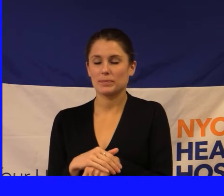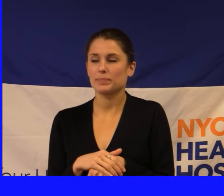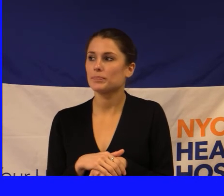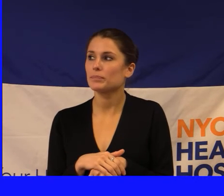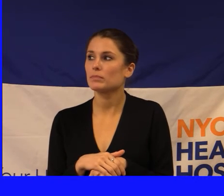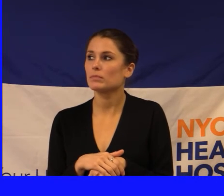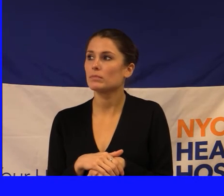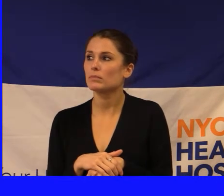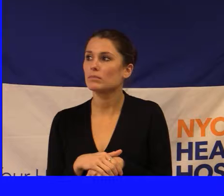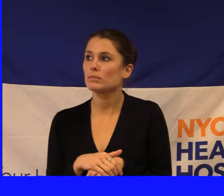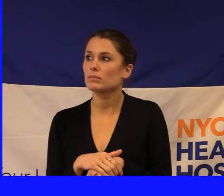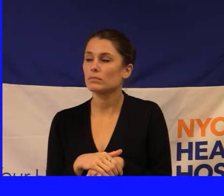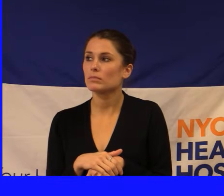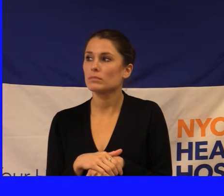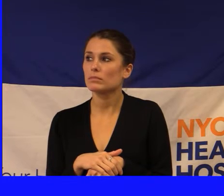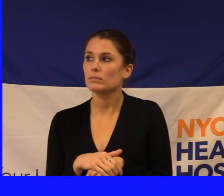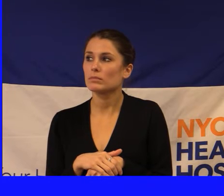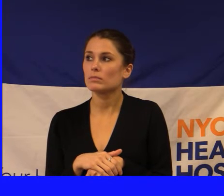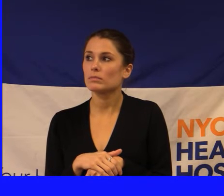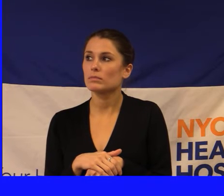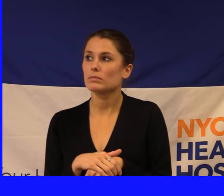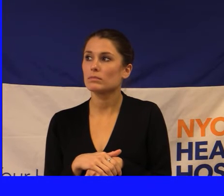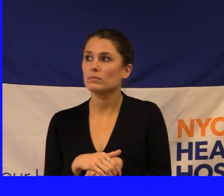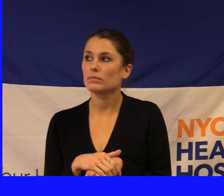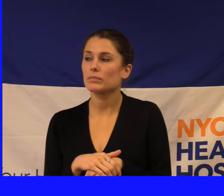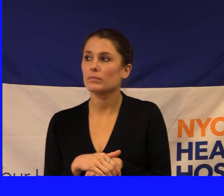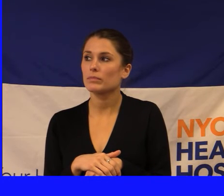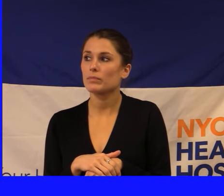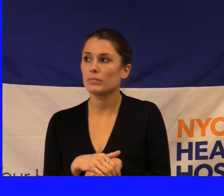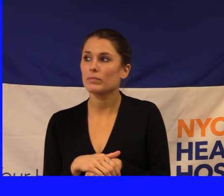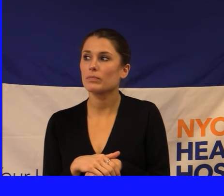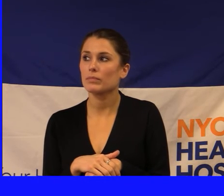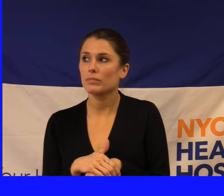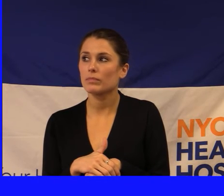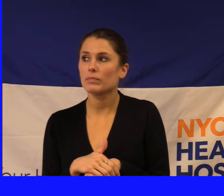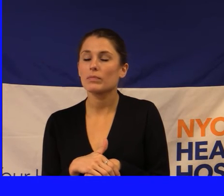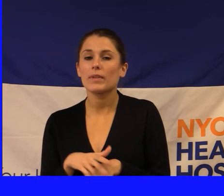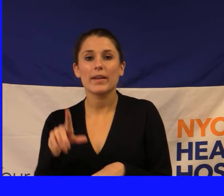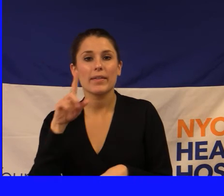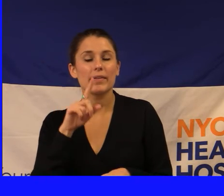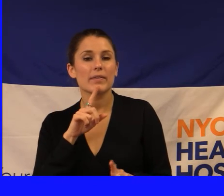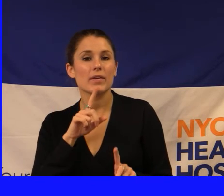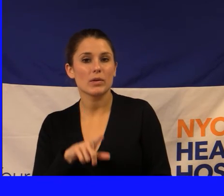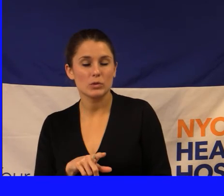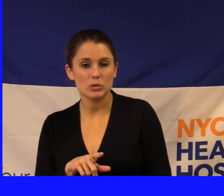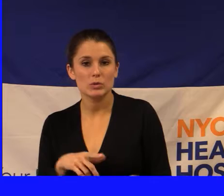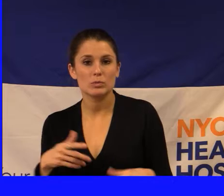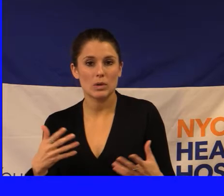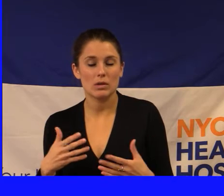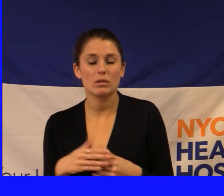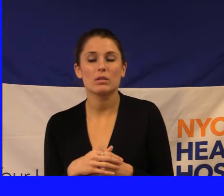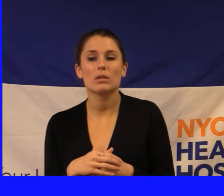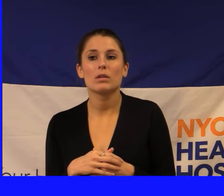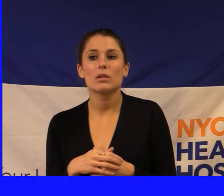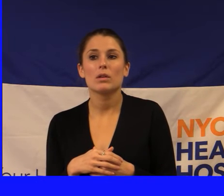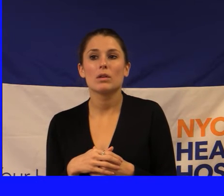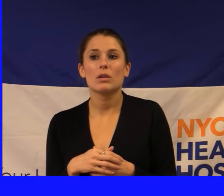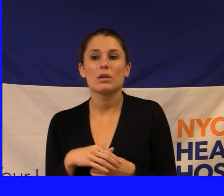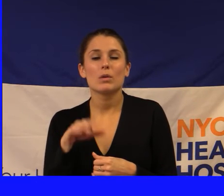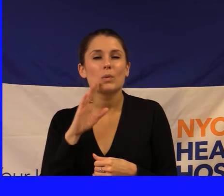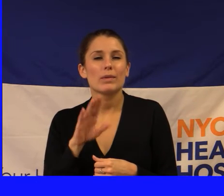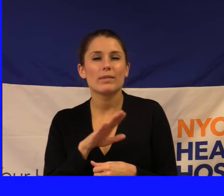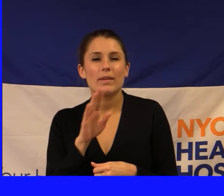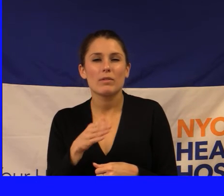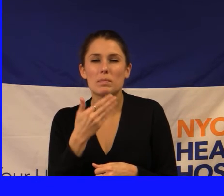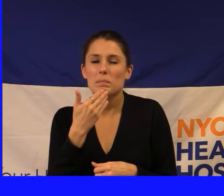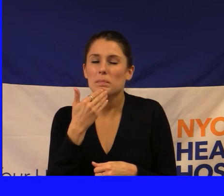the answer is will never be like, optimal providers. The answer